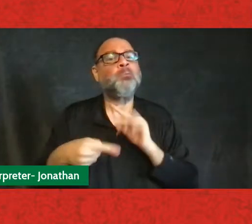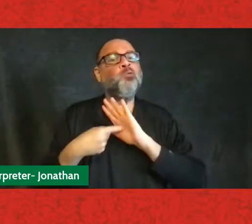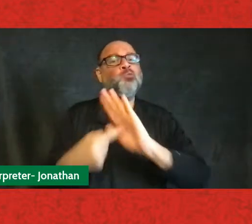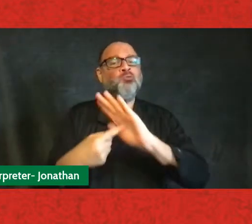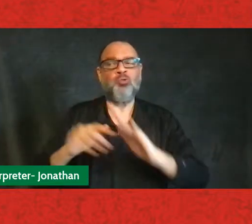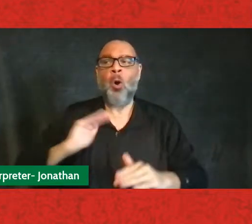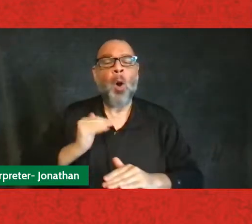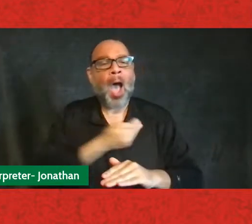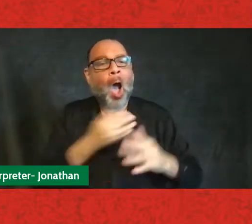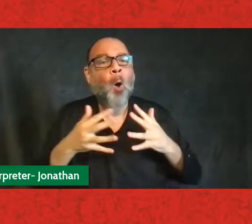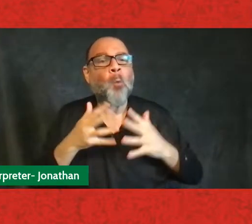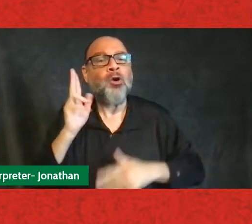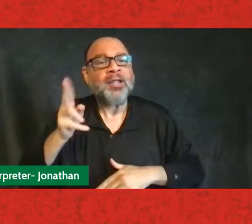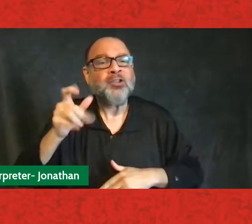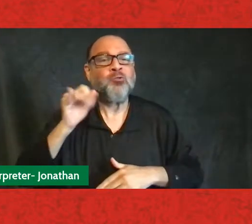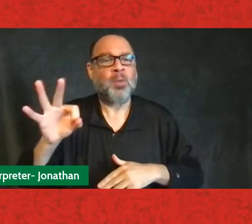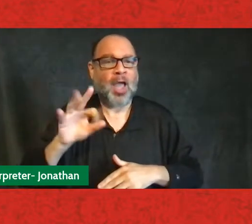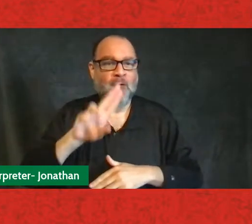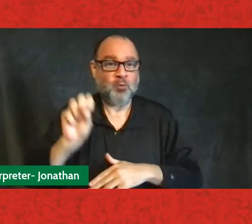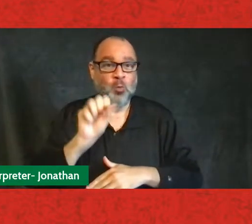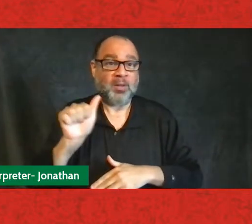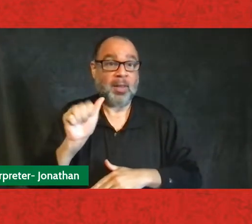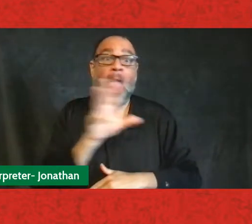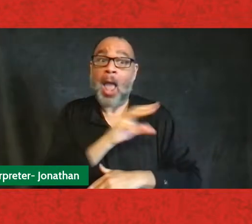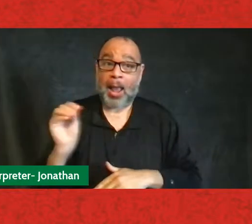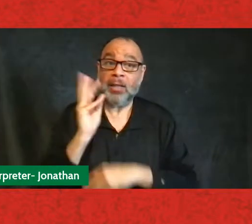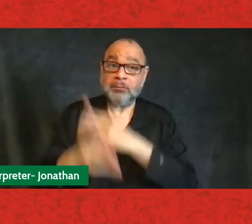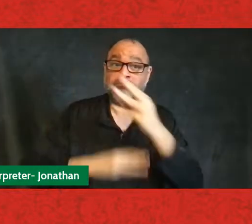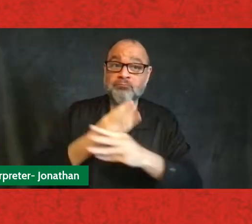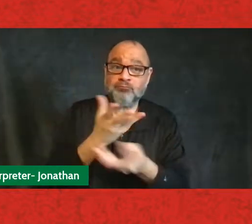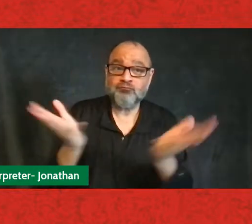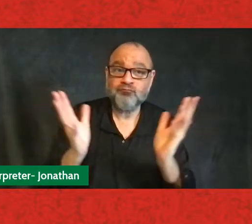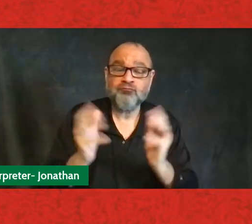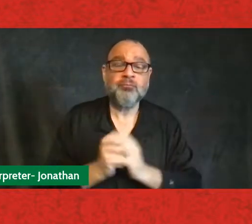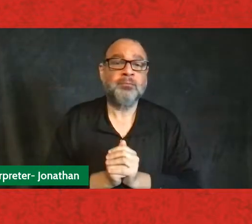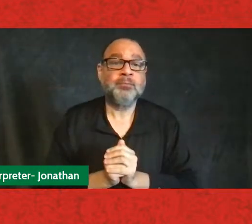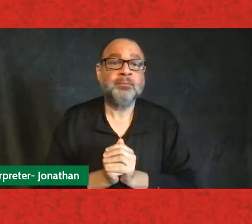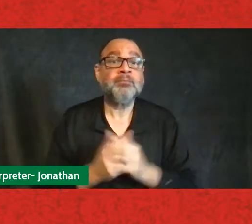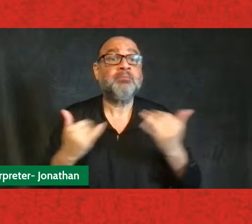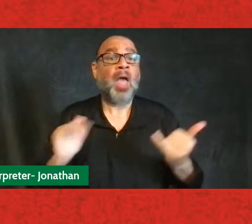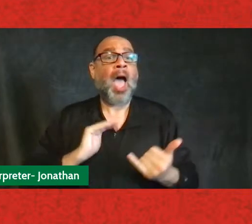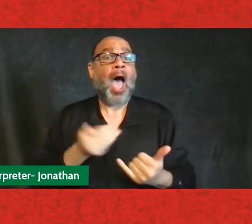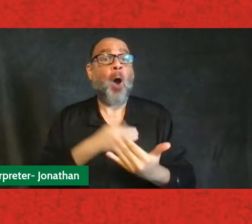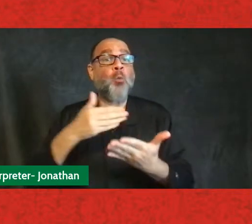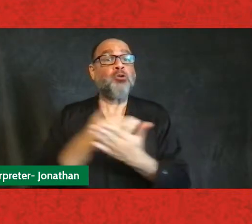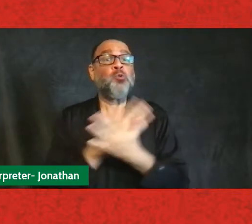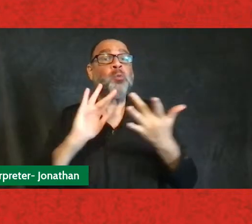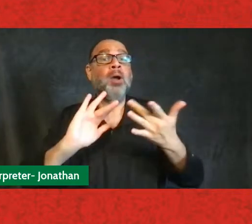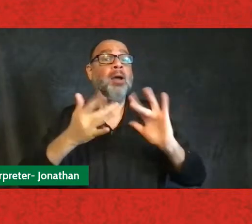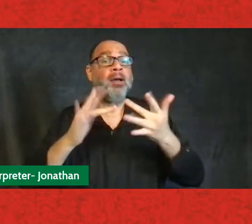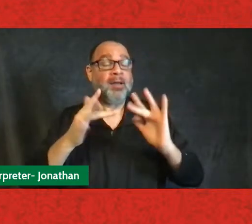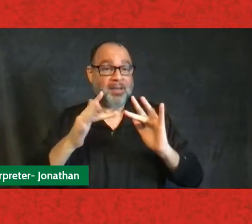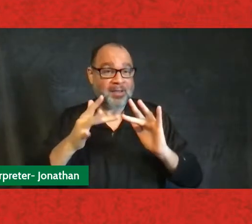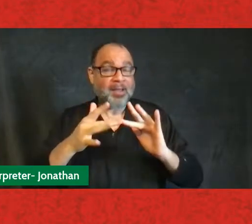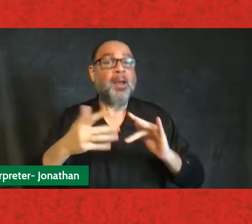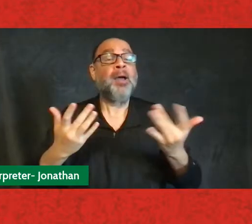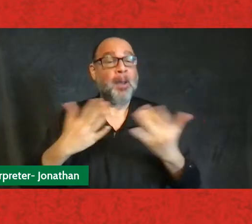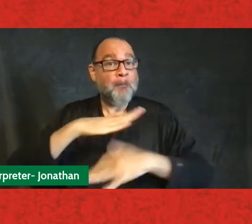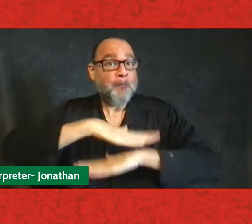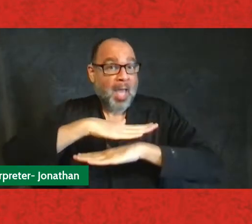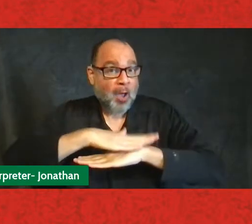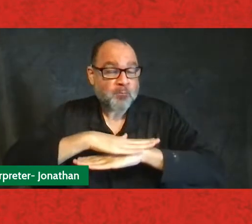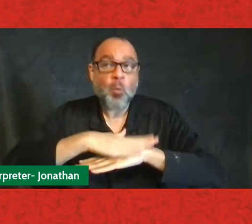States and beyond. With our new virtual performance platform, programming, and initiatives